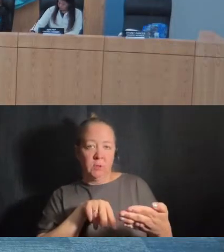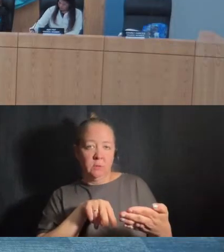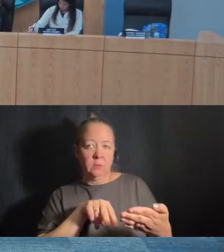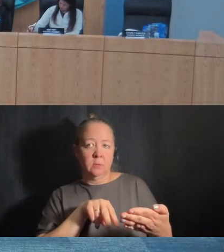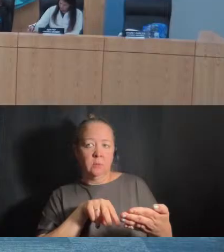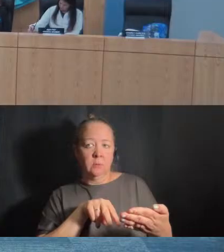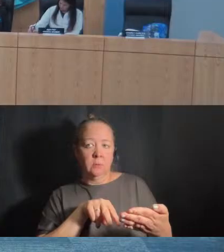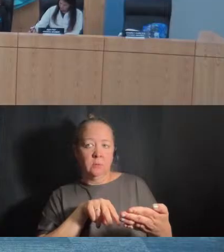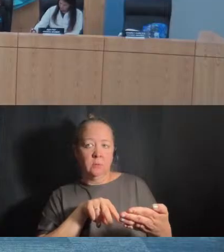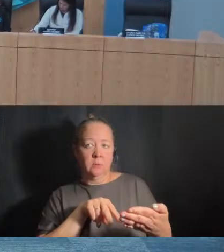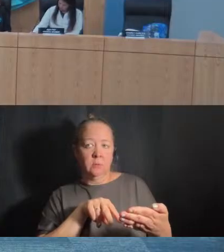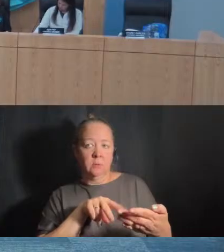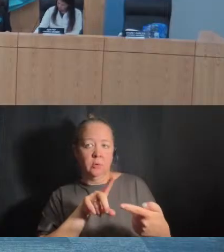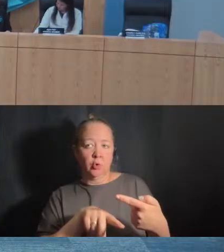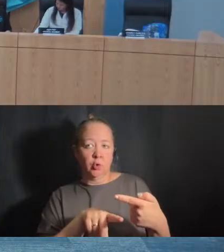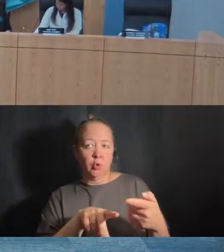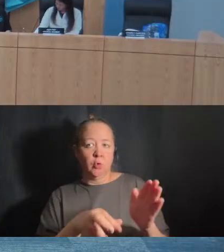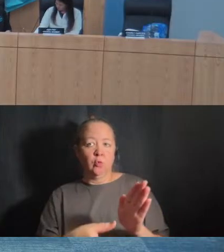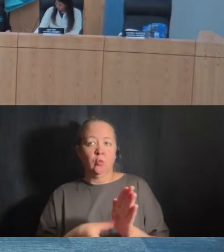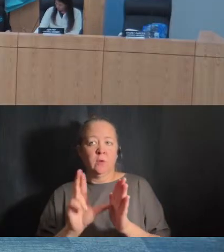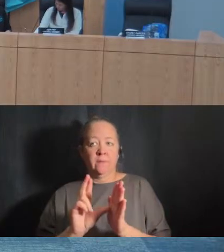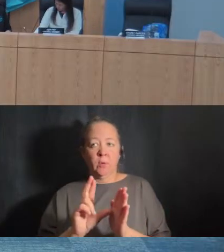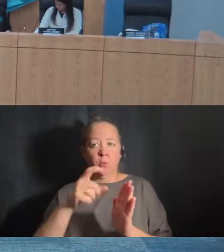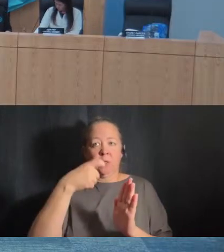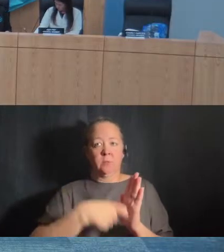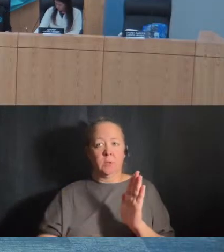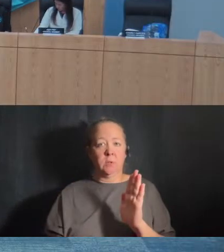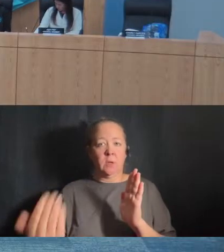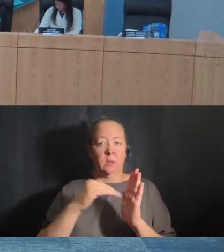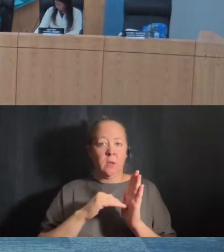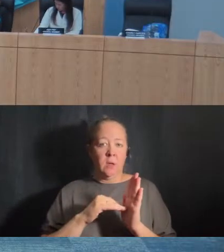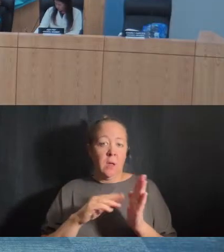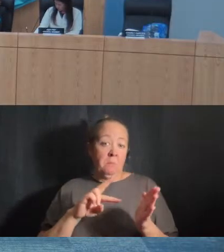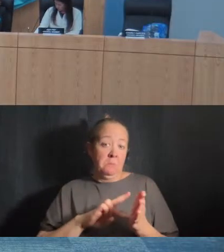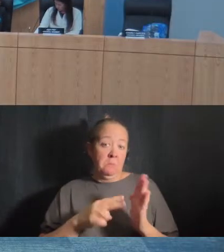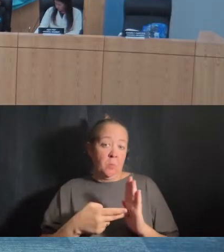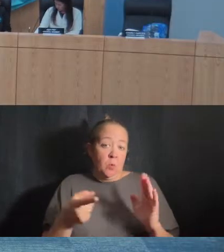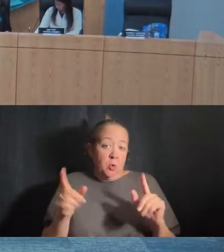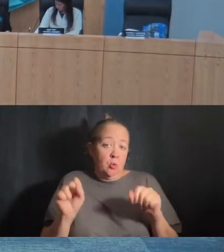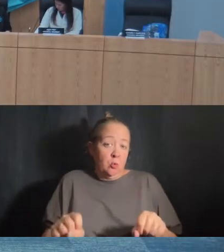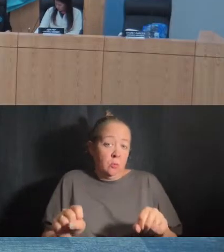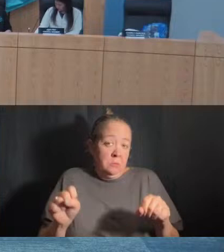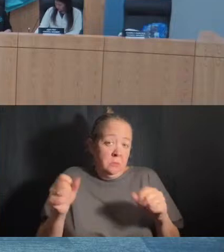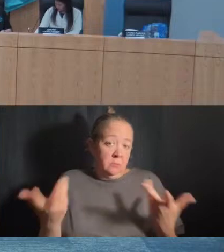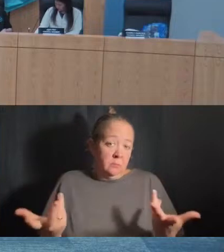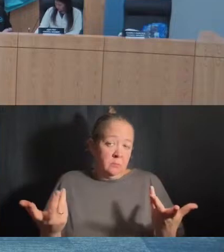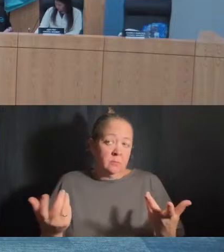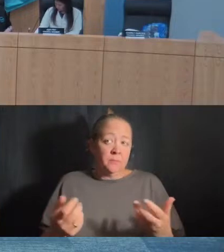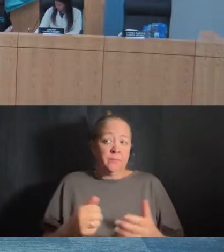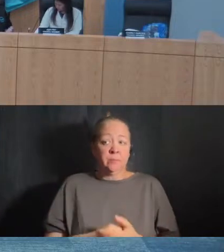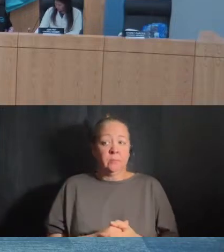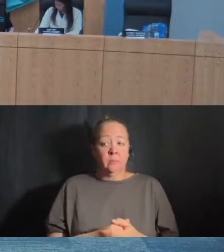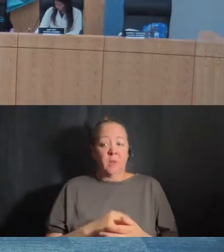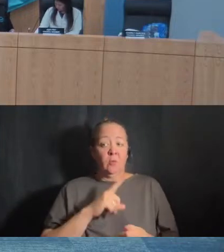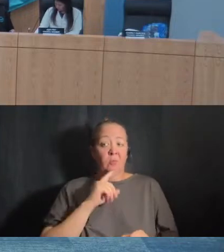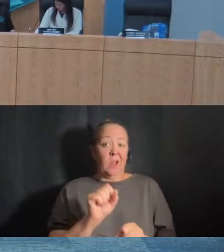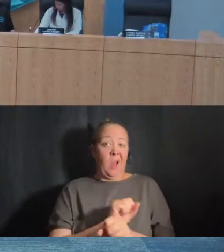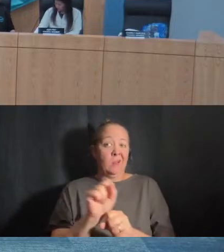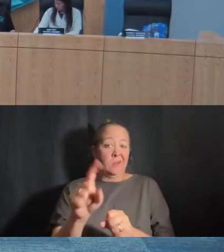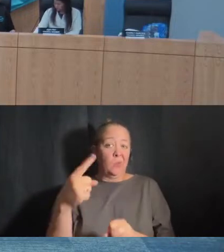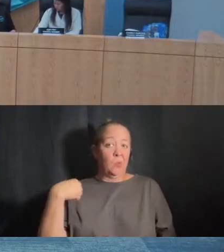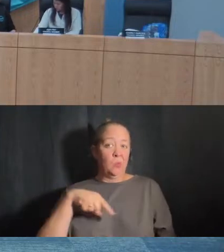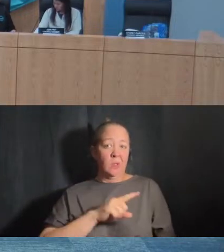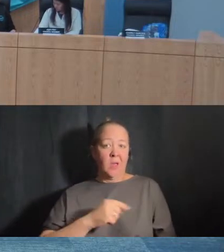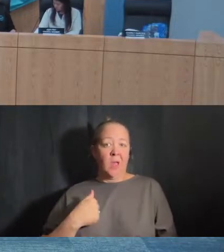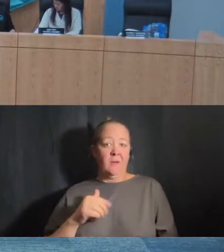to go over the expenditures again, which, we could. In reality, we have 5 weeks